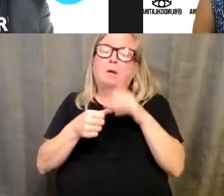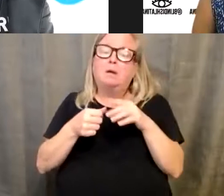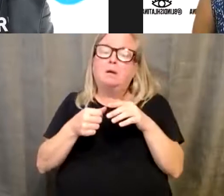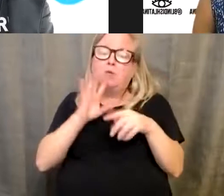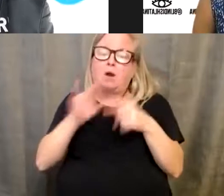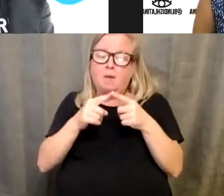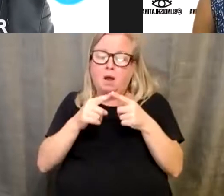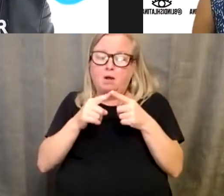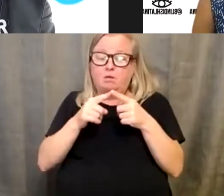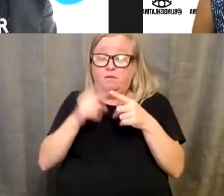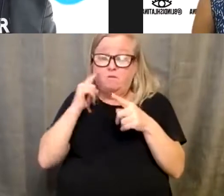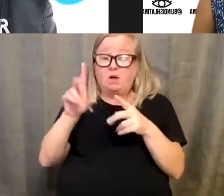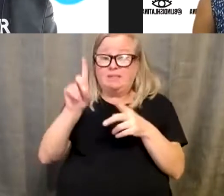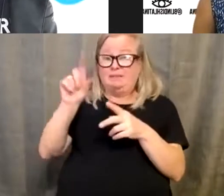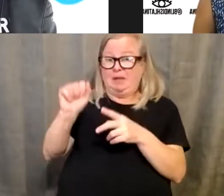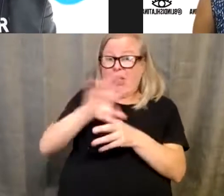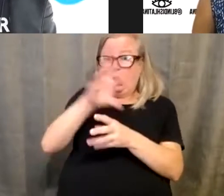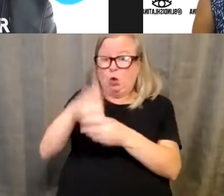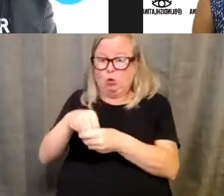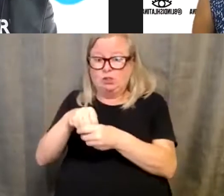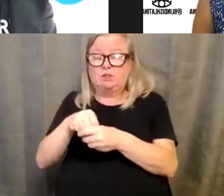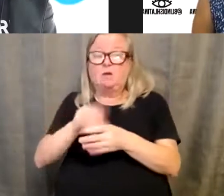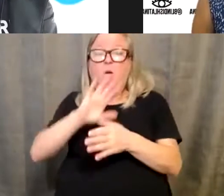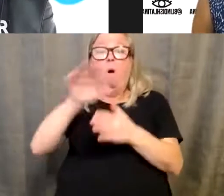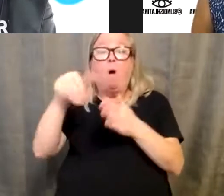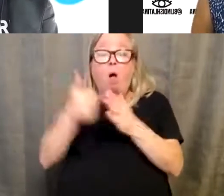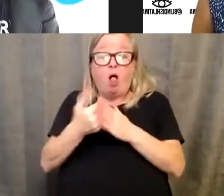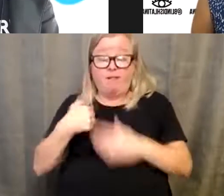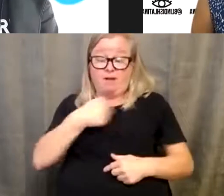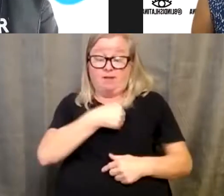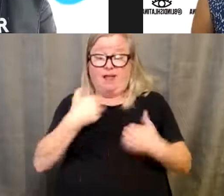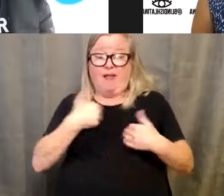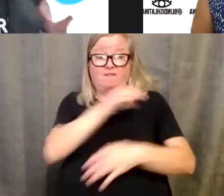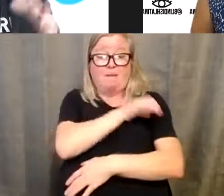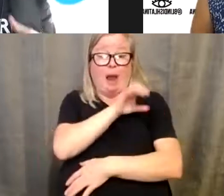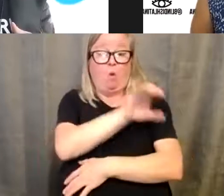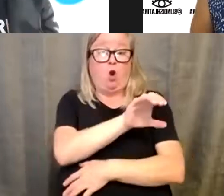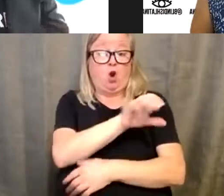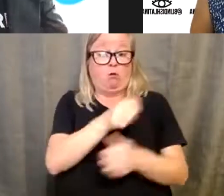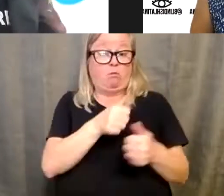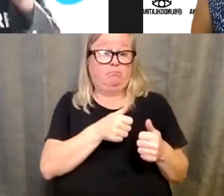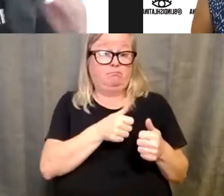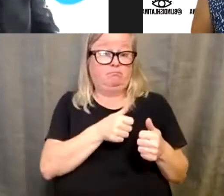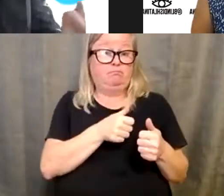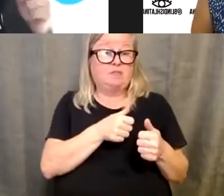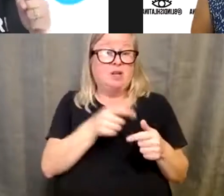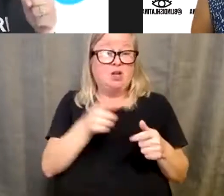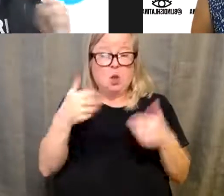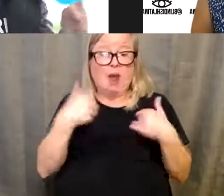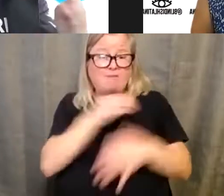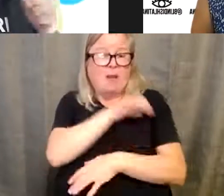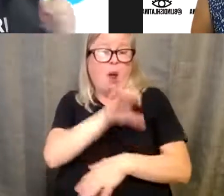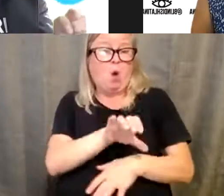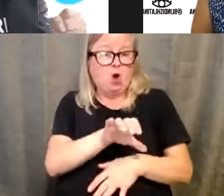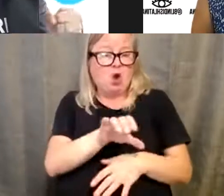for disability and inclusion is that all of us have the power. So it's kind of like that comic, you have the power. It's